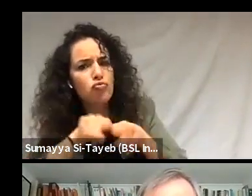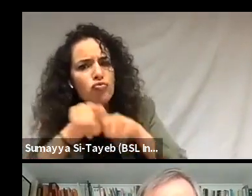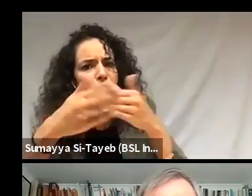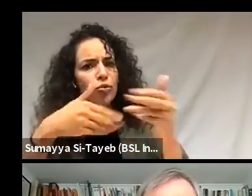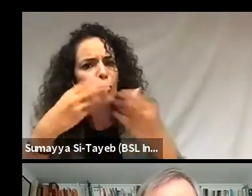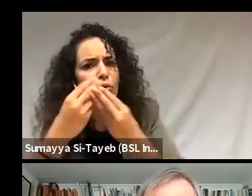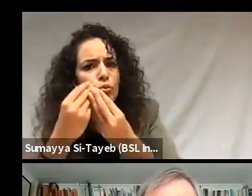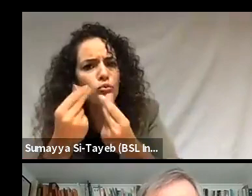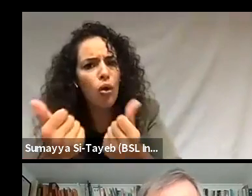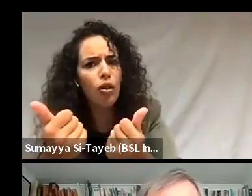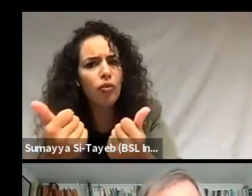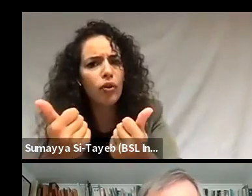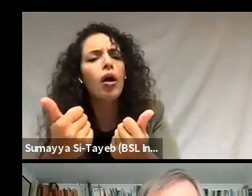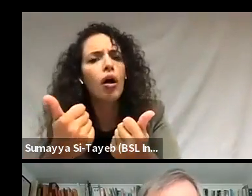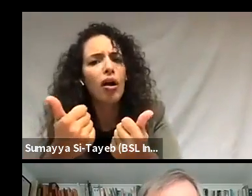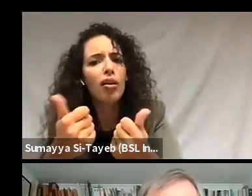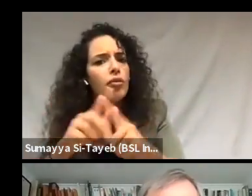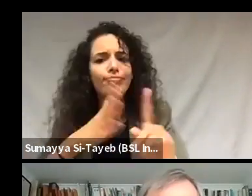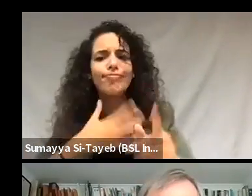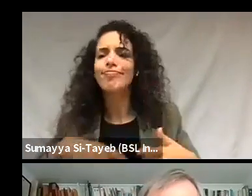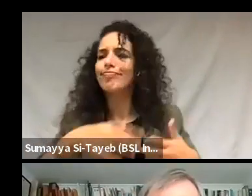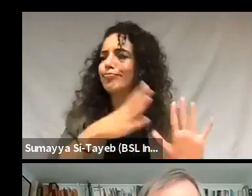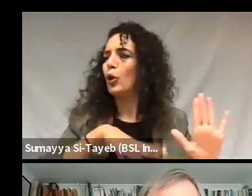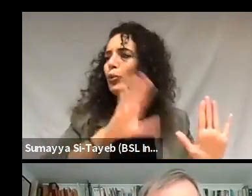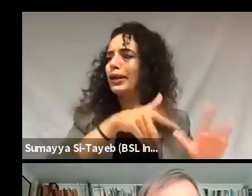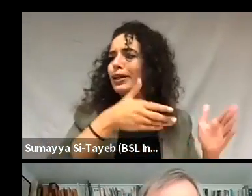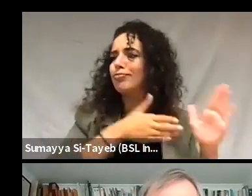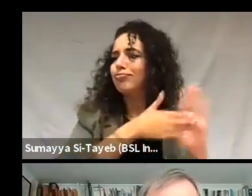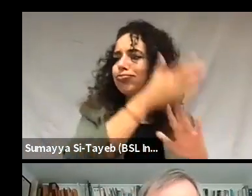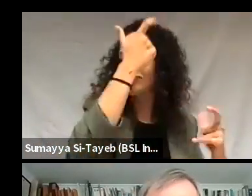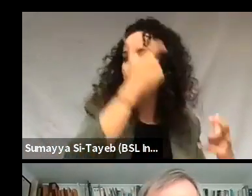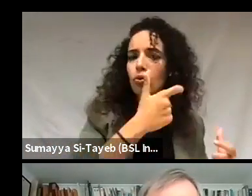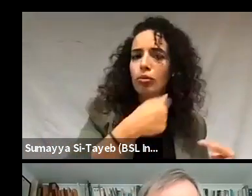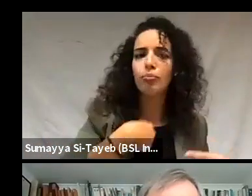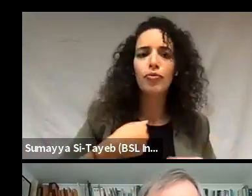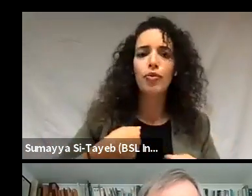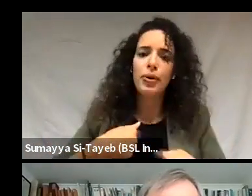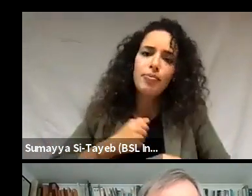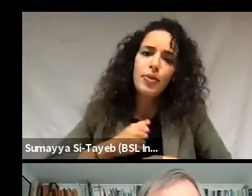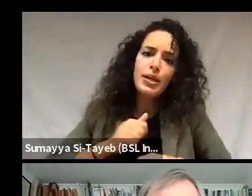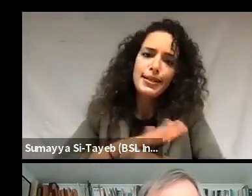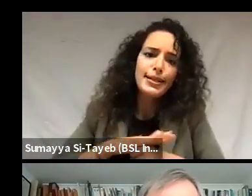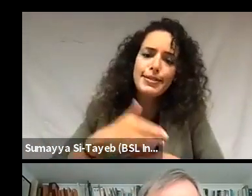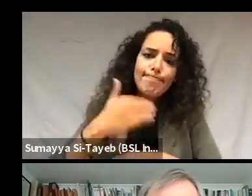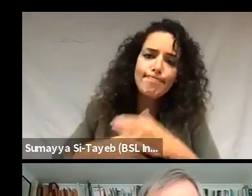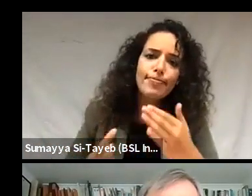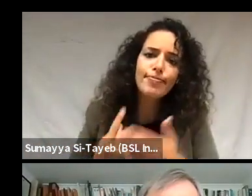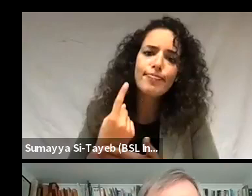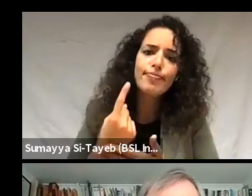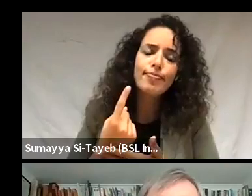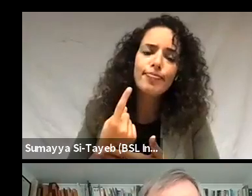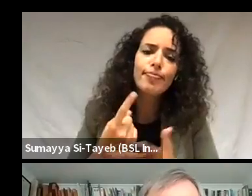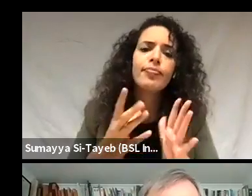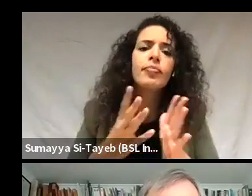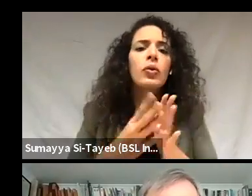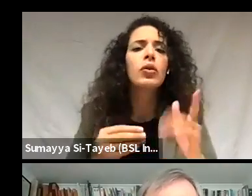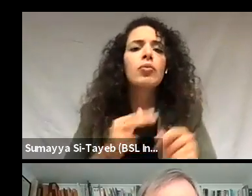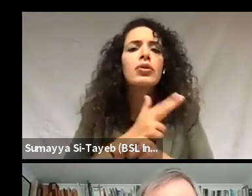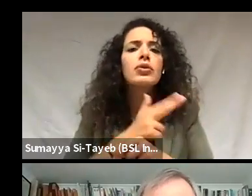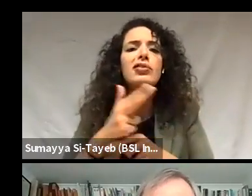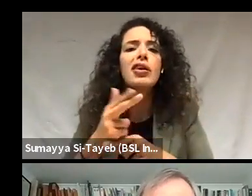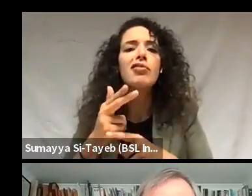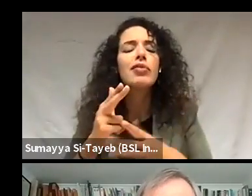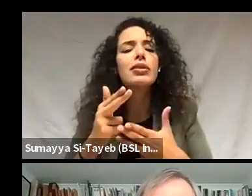that route. But this is, I mean, in my case at least, it didn't happen. Just only an example as well, when the terrorist attack happened in Finsbury